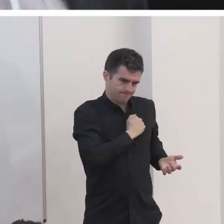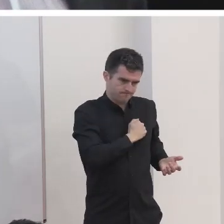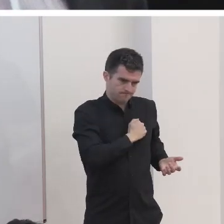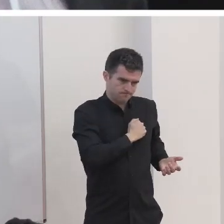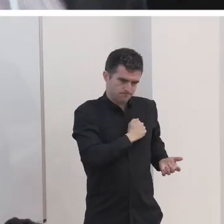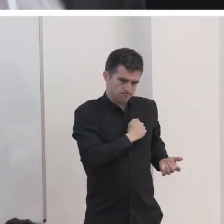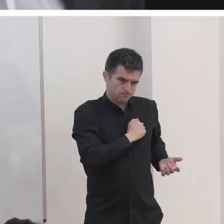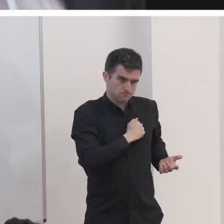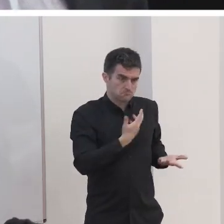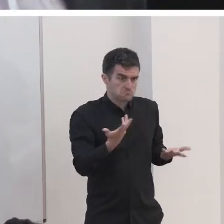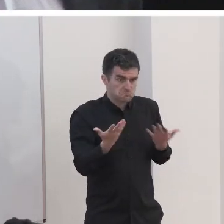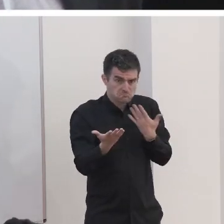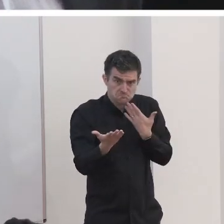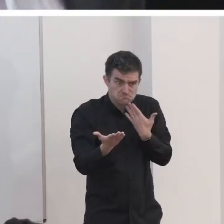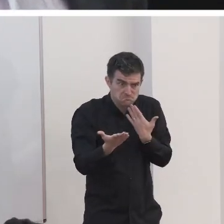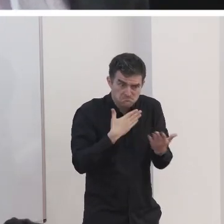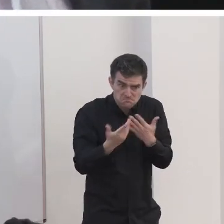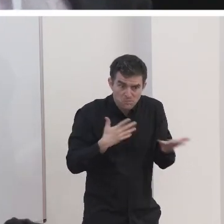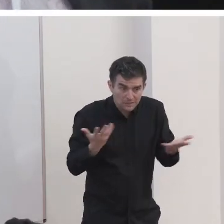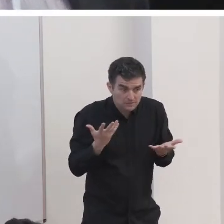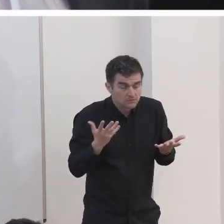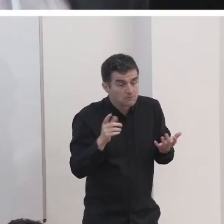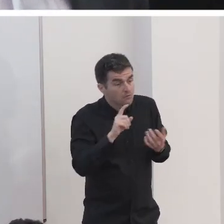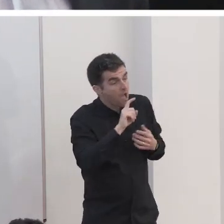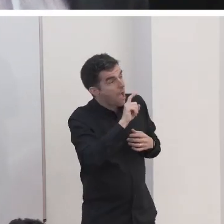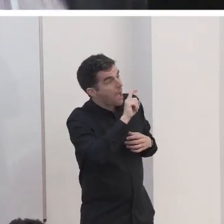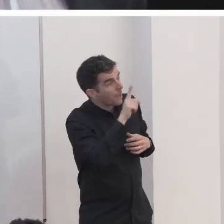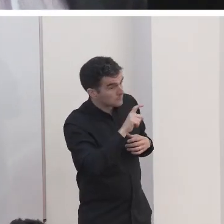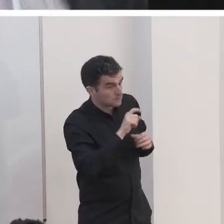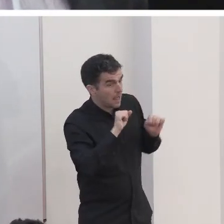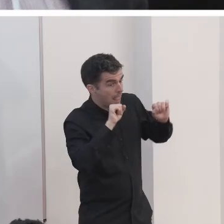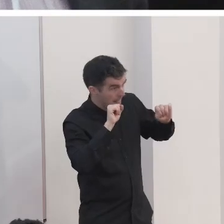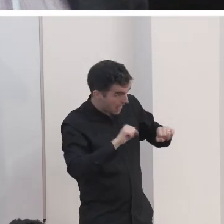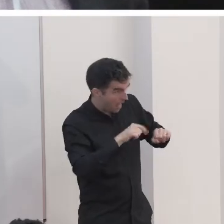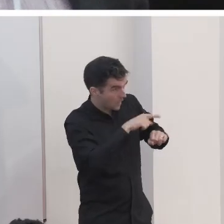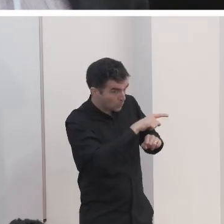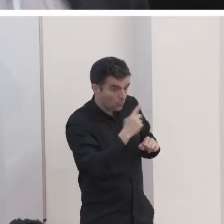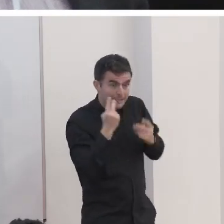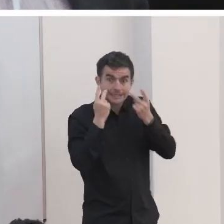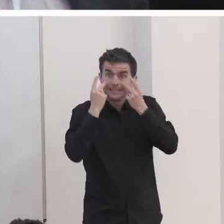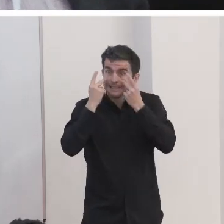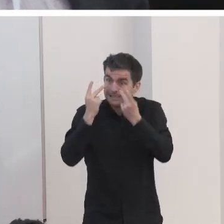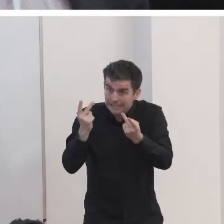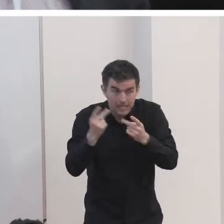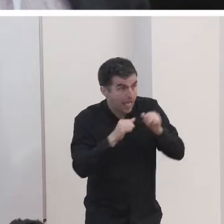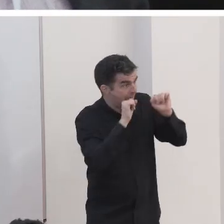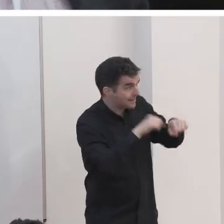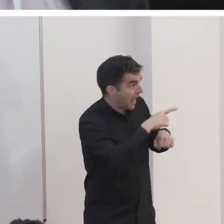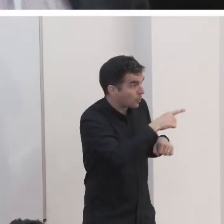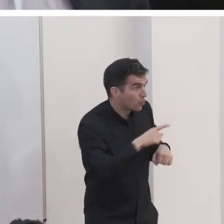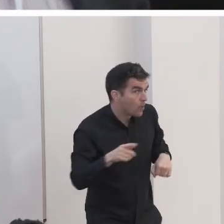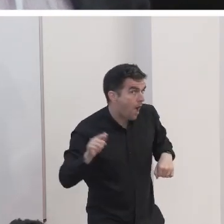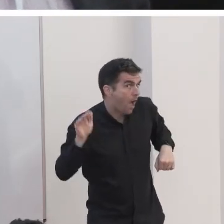hear? You know, I was here in 2018 with somebody, a visually impaired, who was beaten by his wife. And he took the matter to